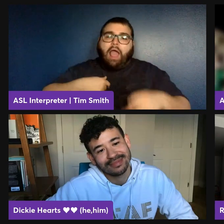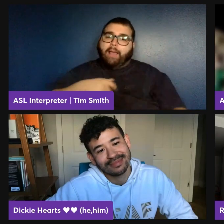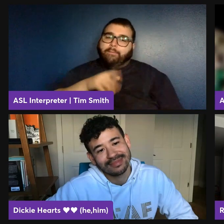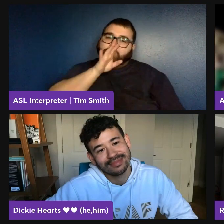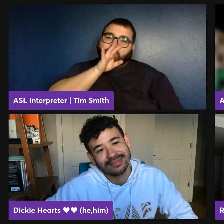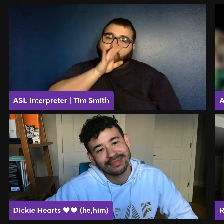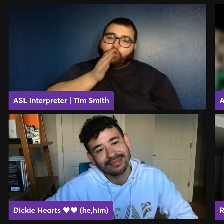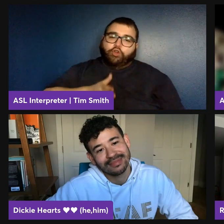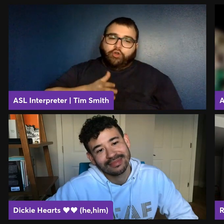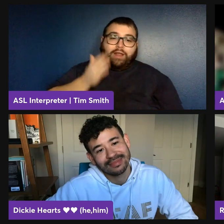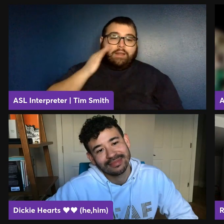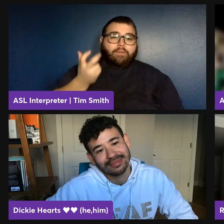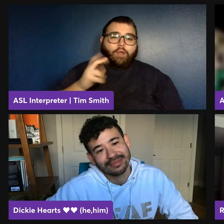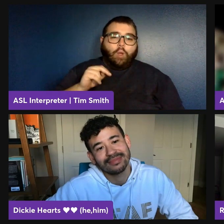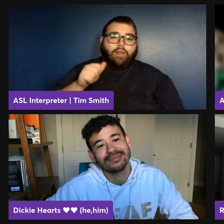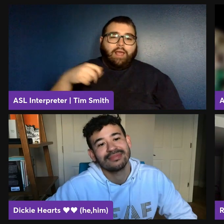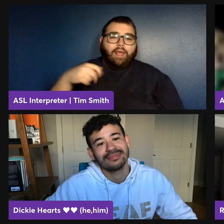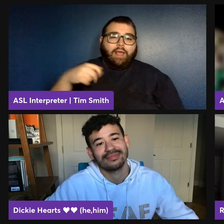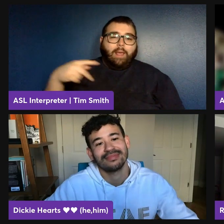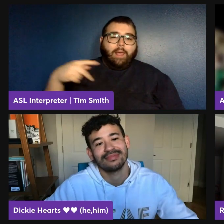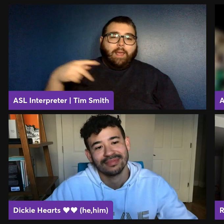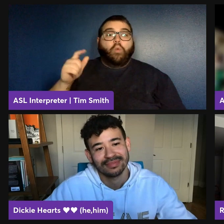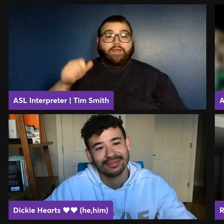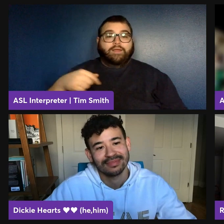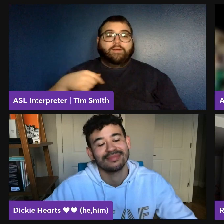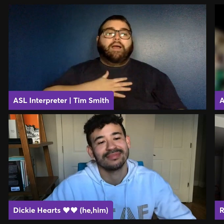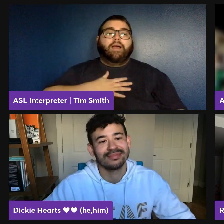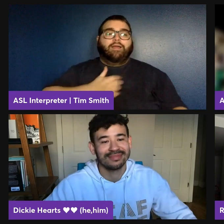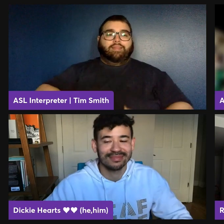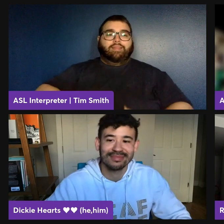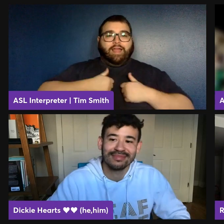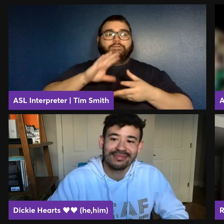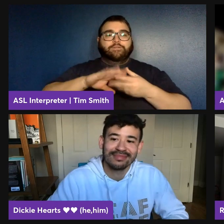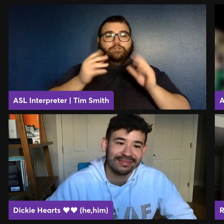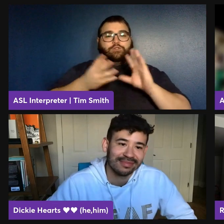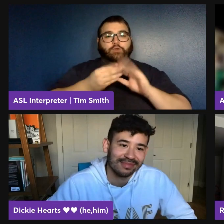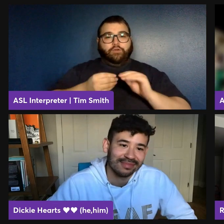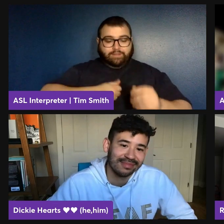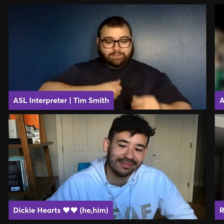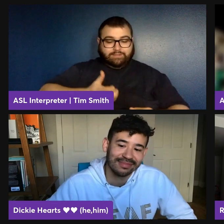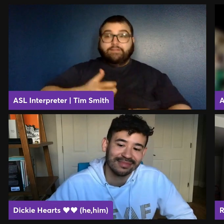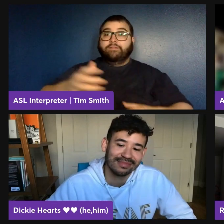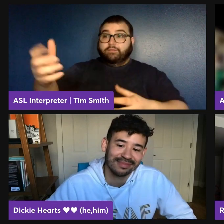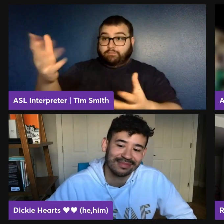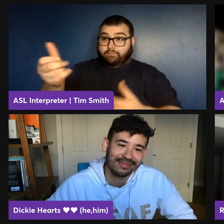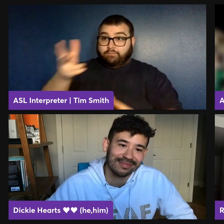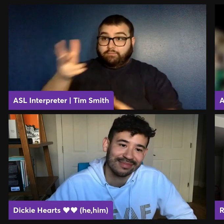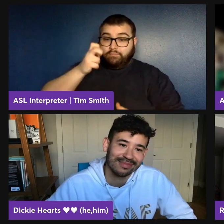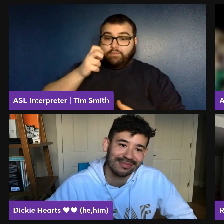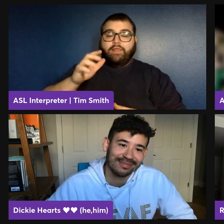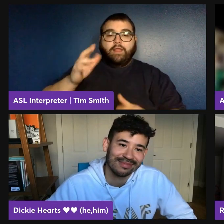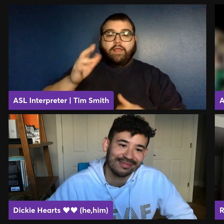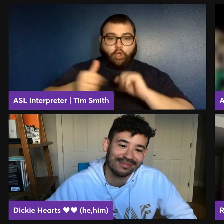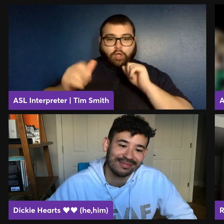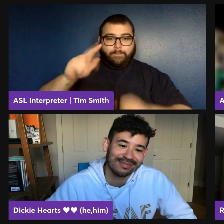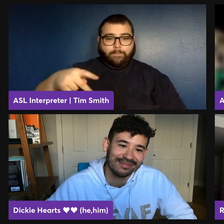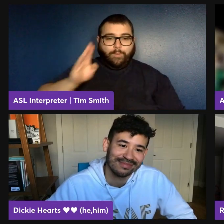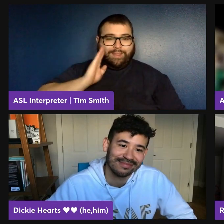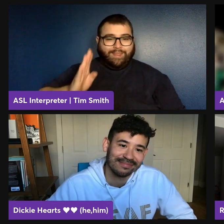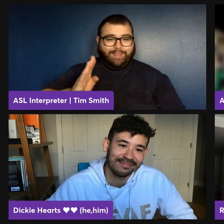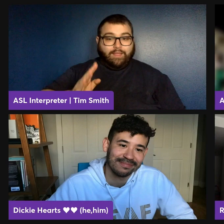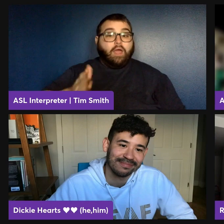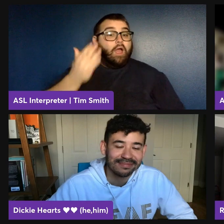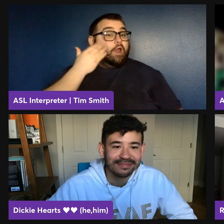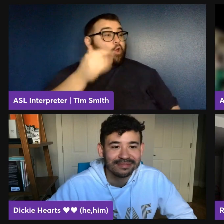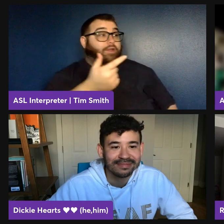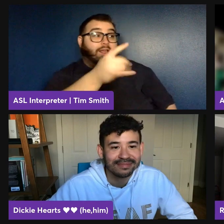own app where it's like, let's tell our life stories and then we'll hook up. I know you're not a gay man, Alejandra, but